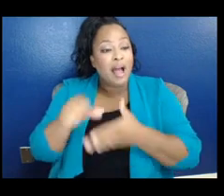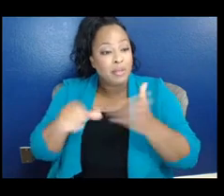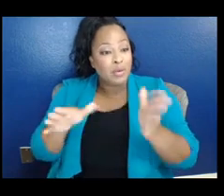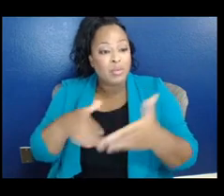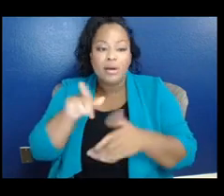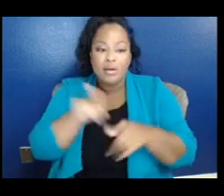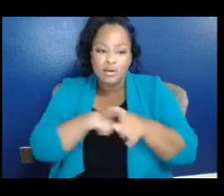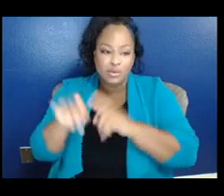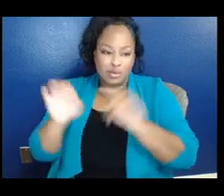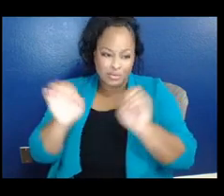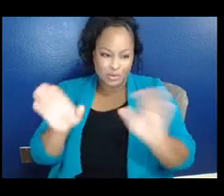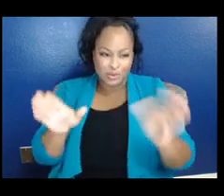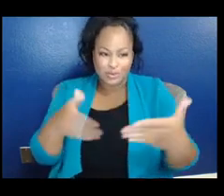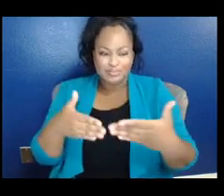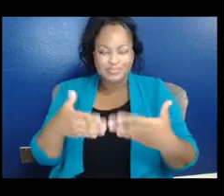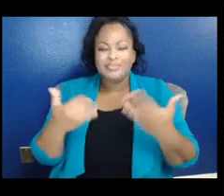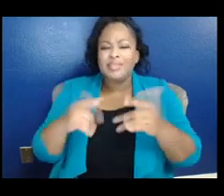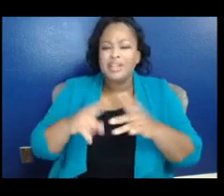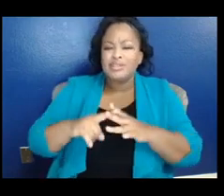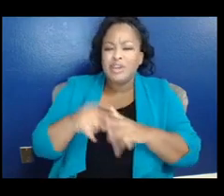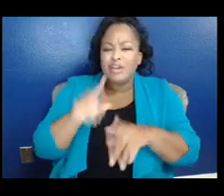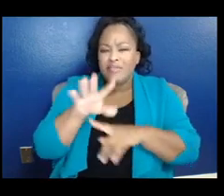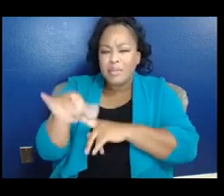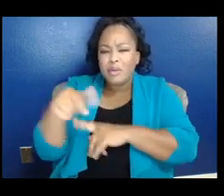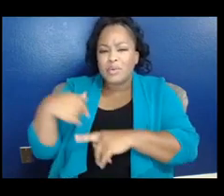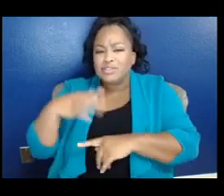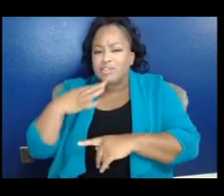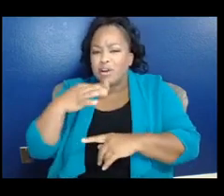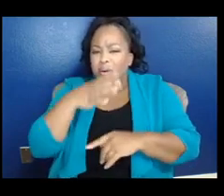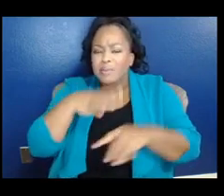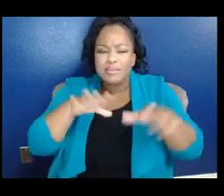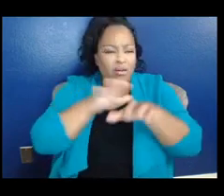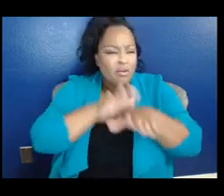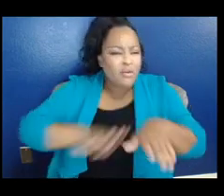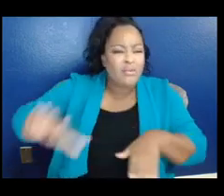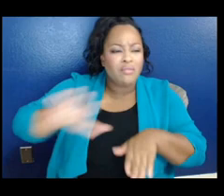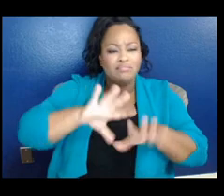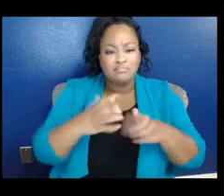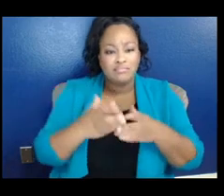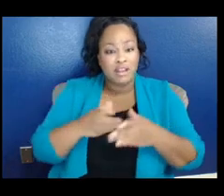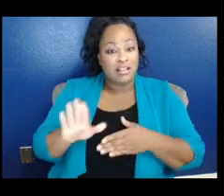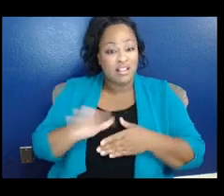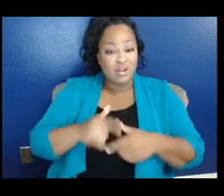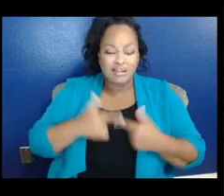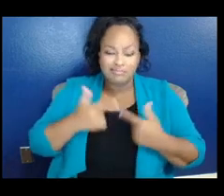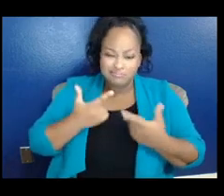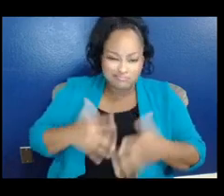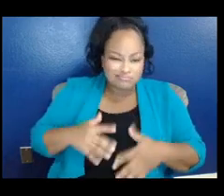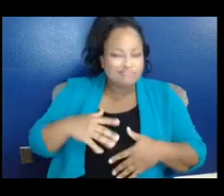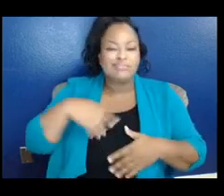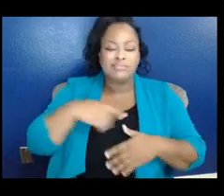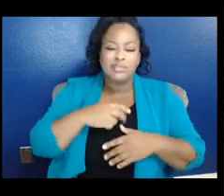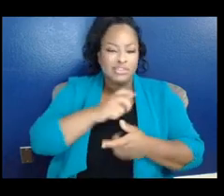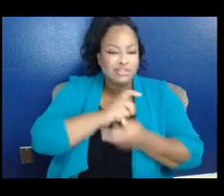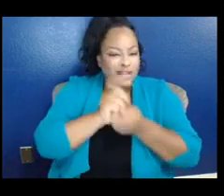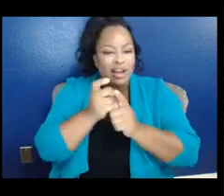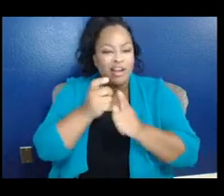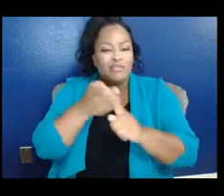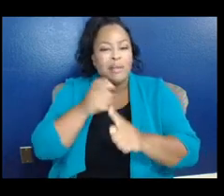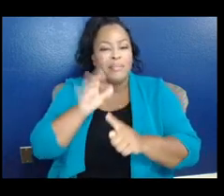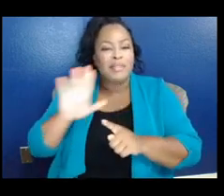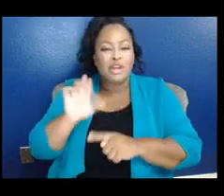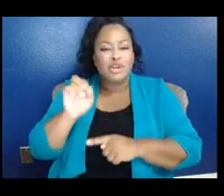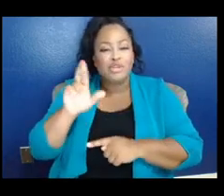room. Since we started filming, we've talked to women worldwide whose lives have been transformed by their uterine fibroid